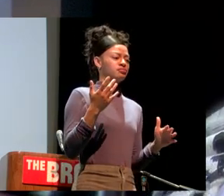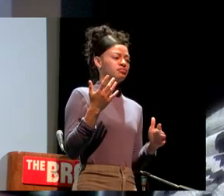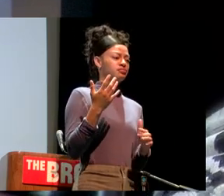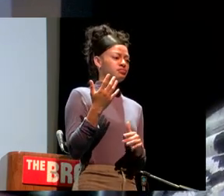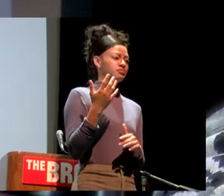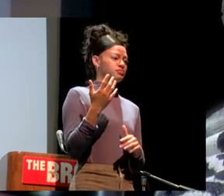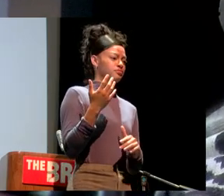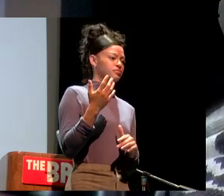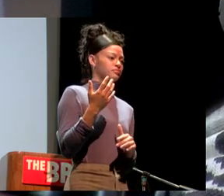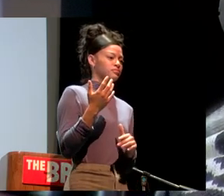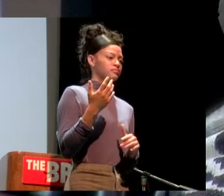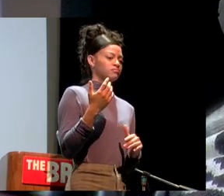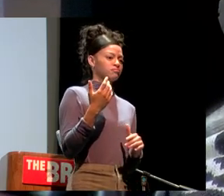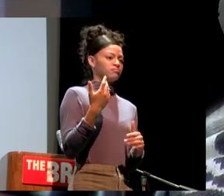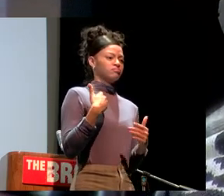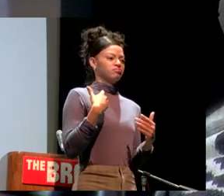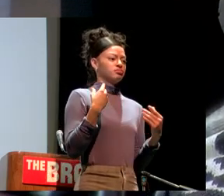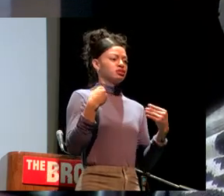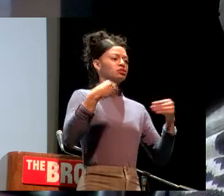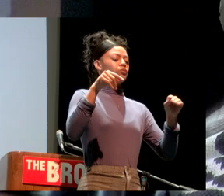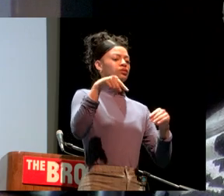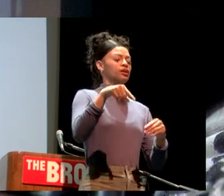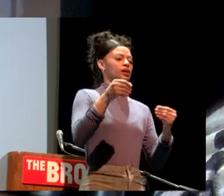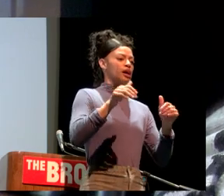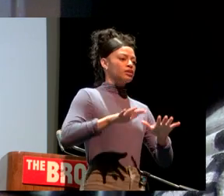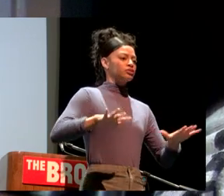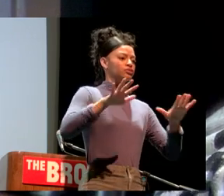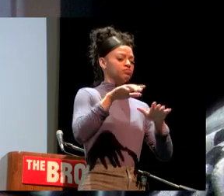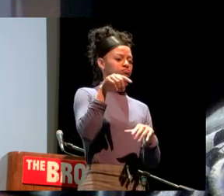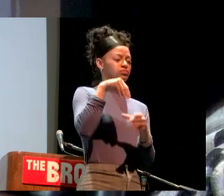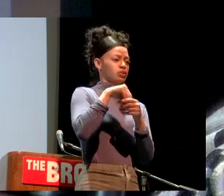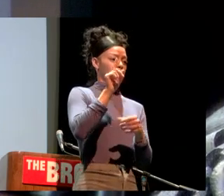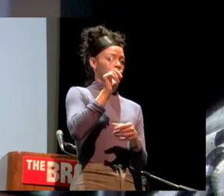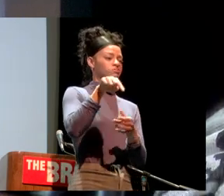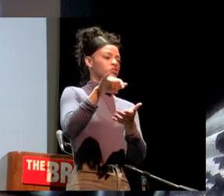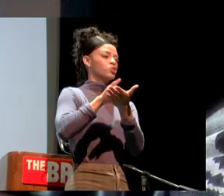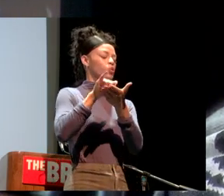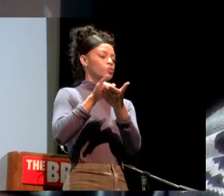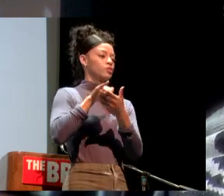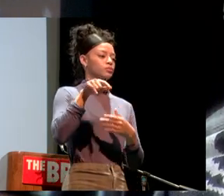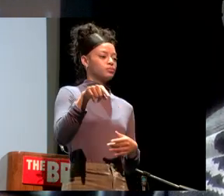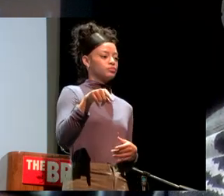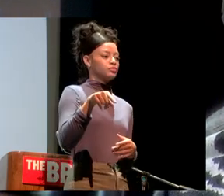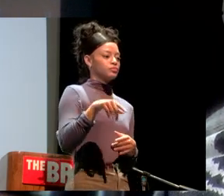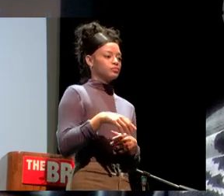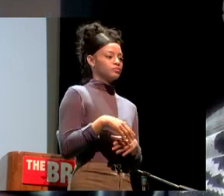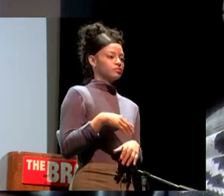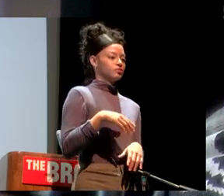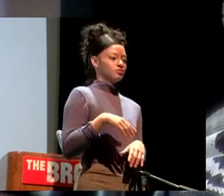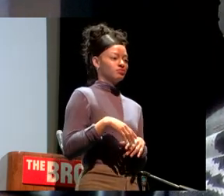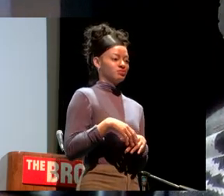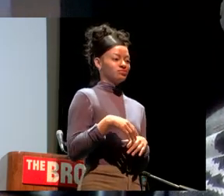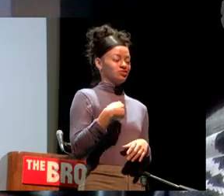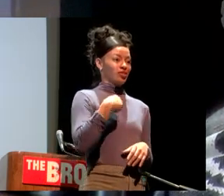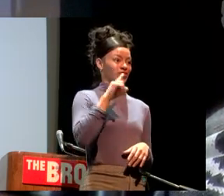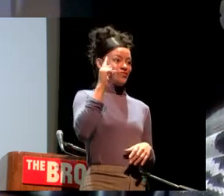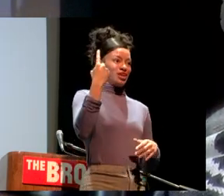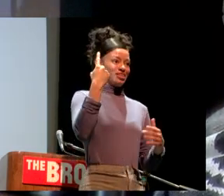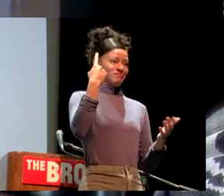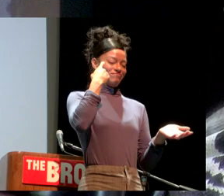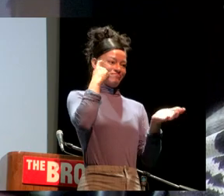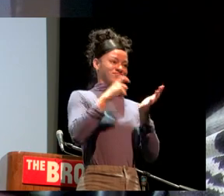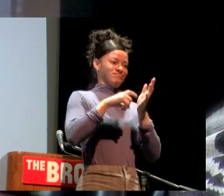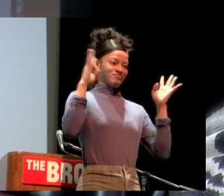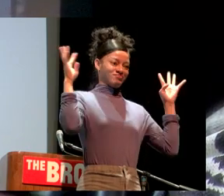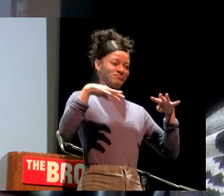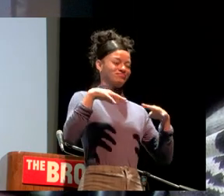beautiful, beautiful. So that was, you know, my first impression. I came back to New York, but, you know, and Los